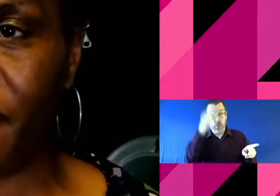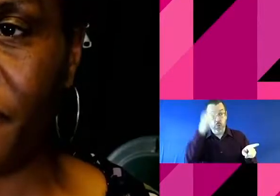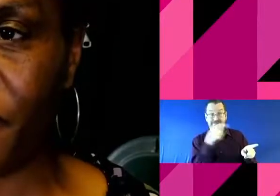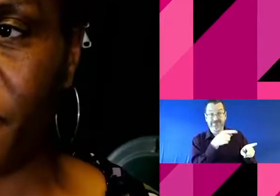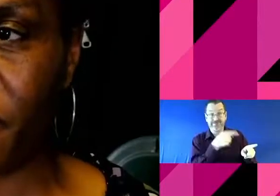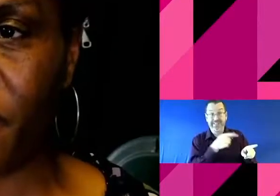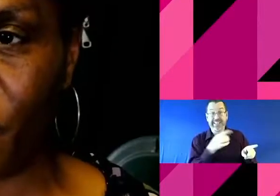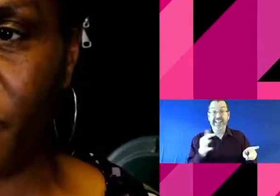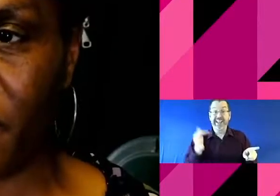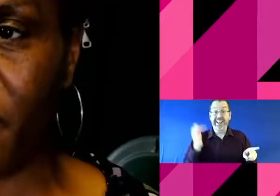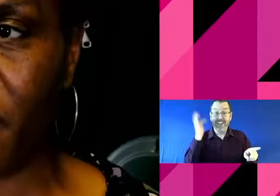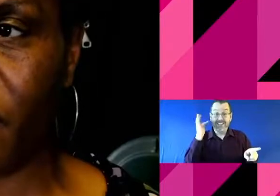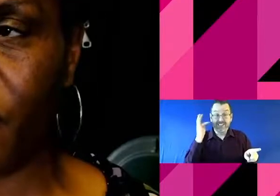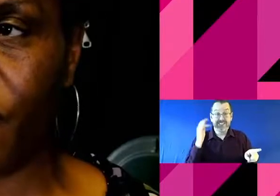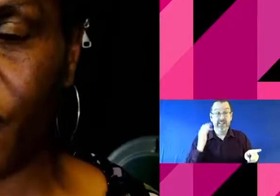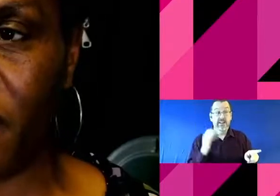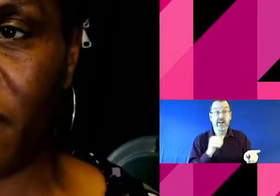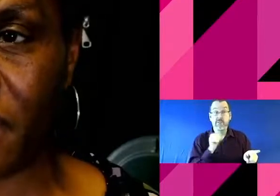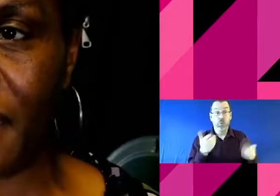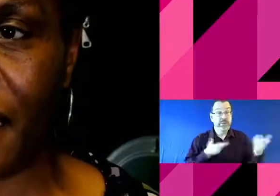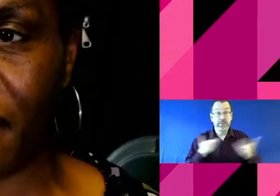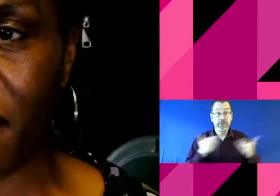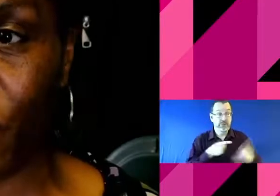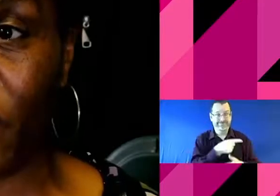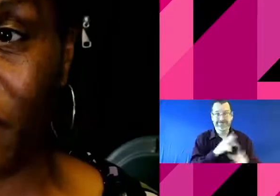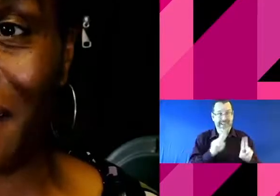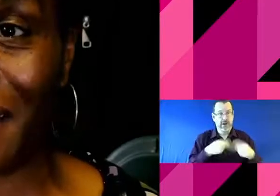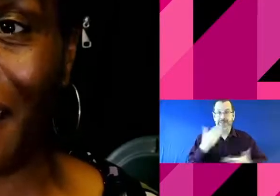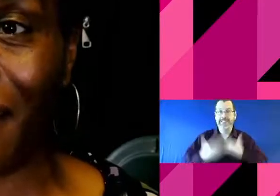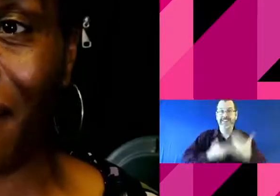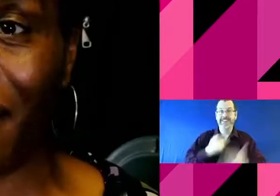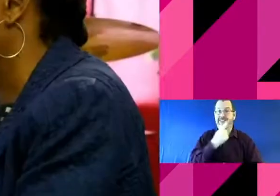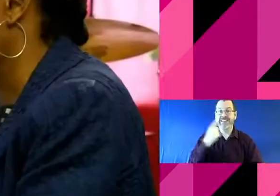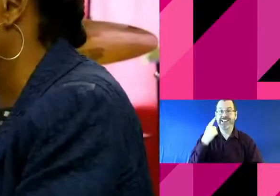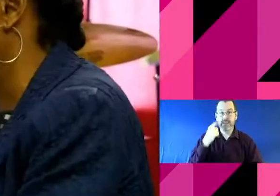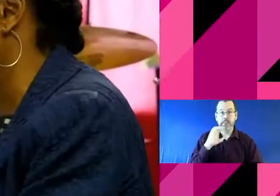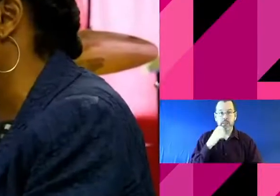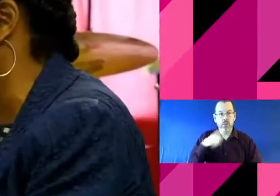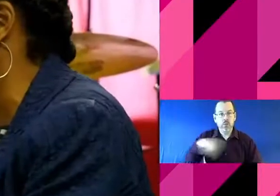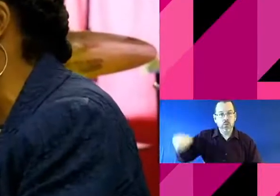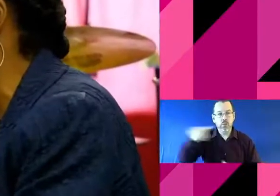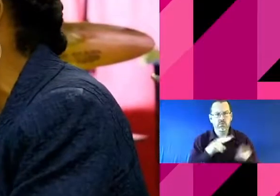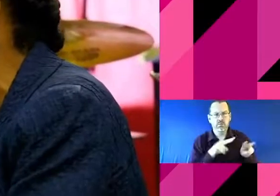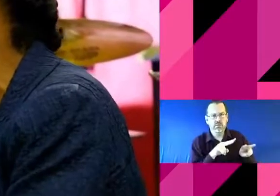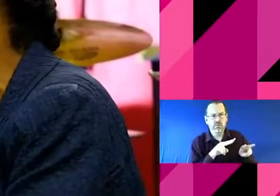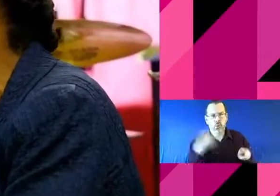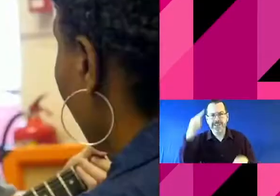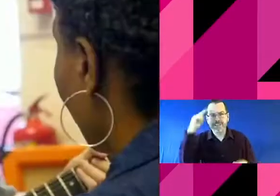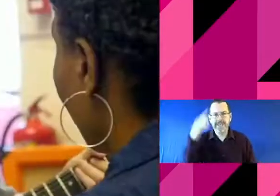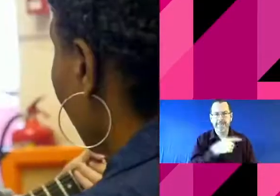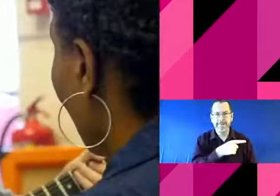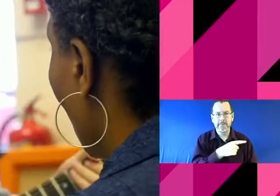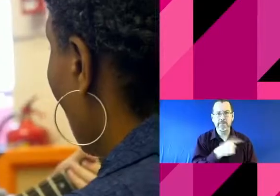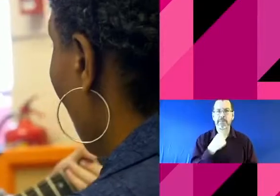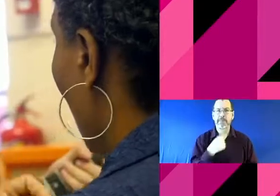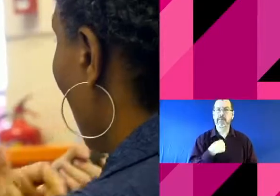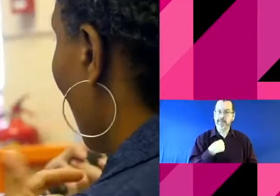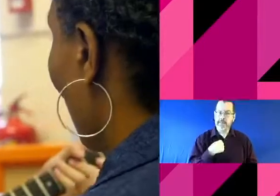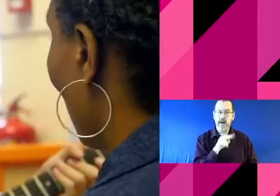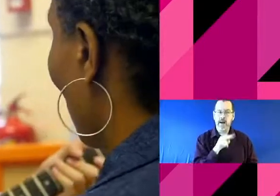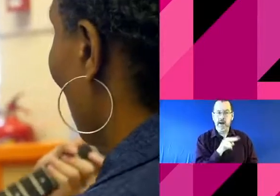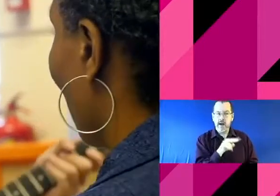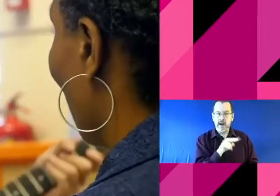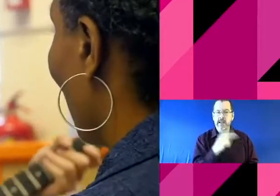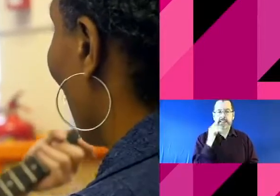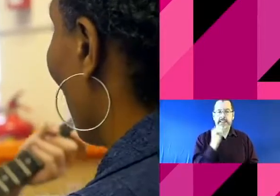to give his evidence because nobody could fully understand what he was saying. But because I could see the pattern of his speech